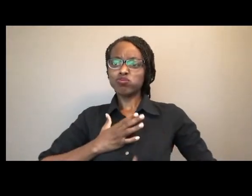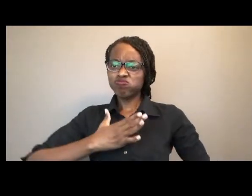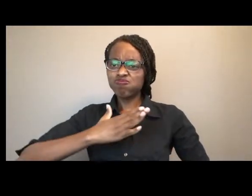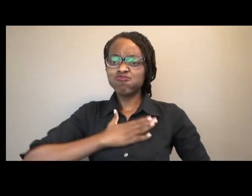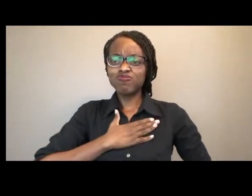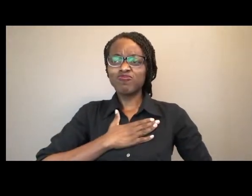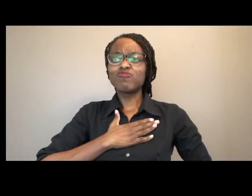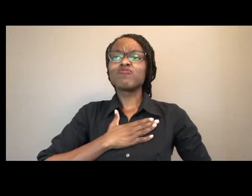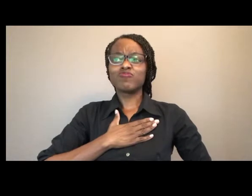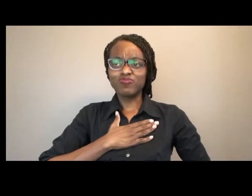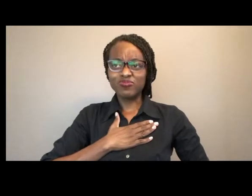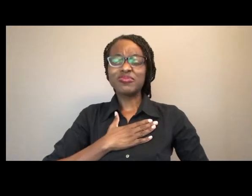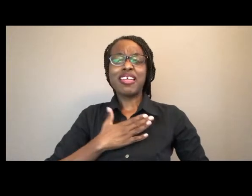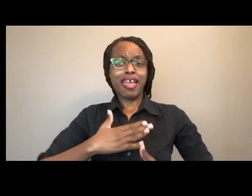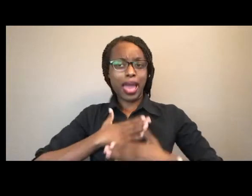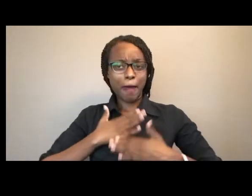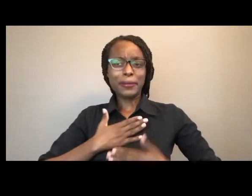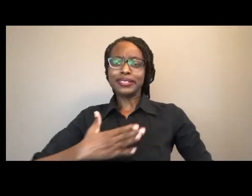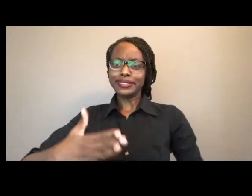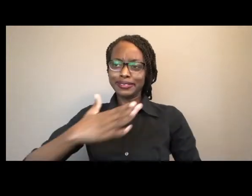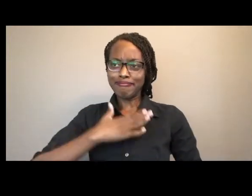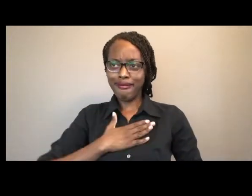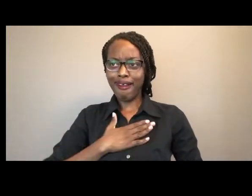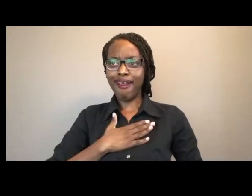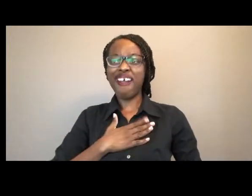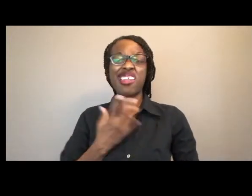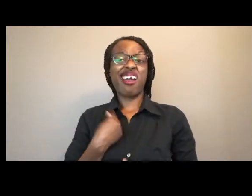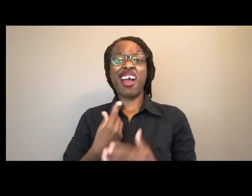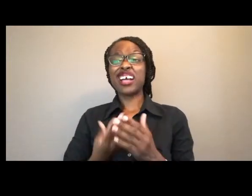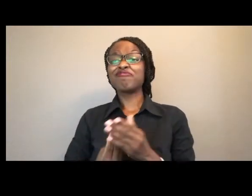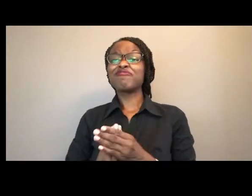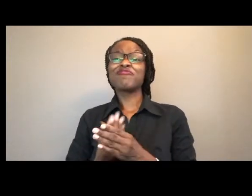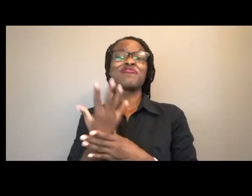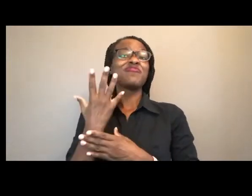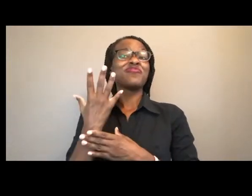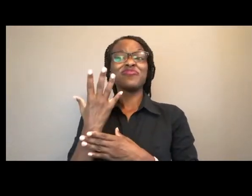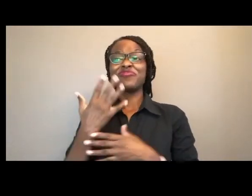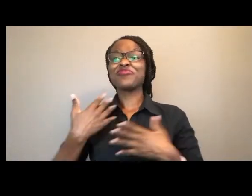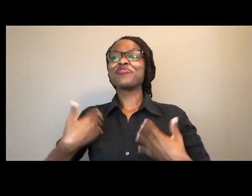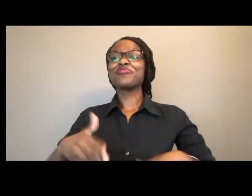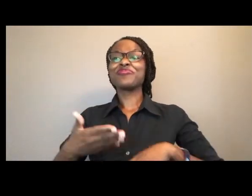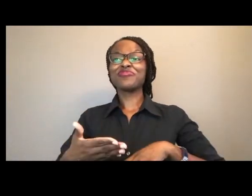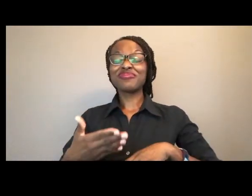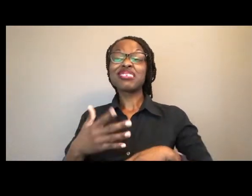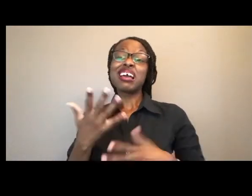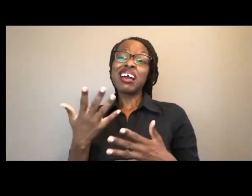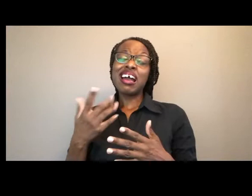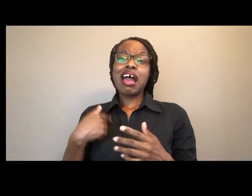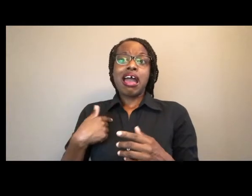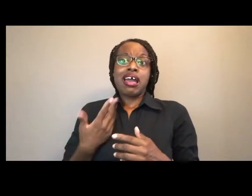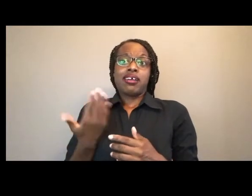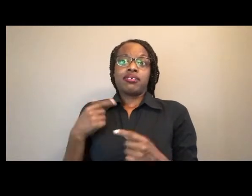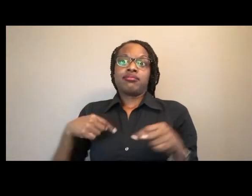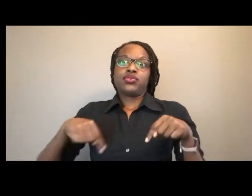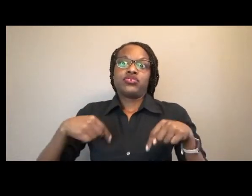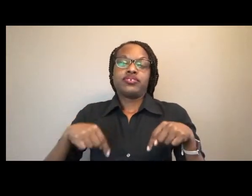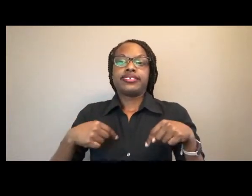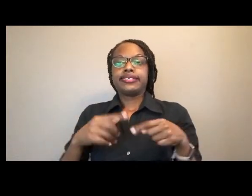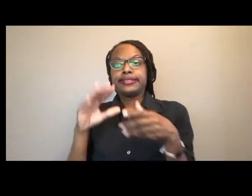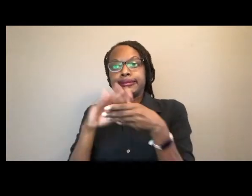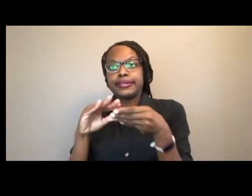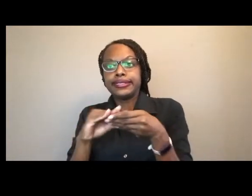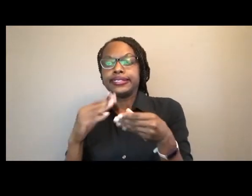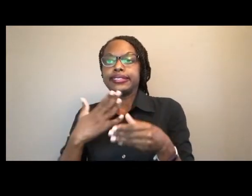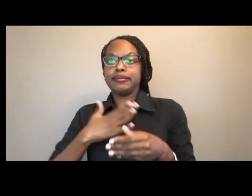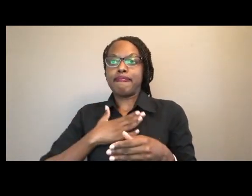particularly as a disabled person, I would say that that term relates